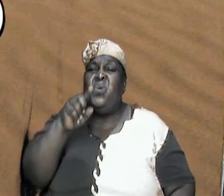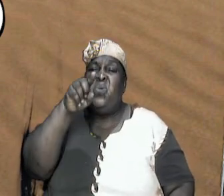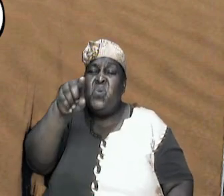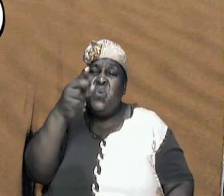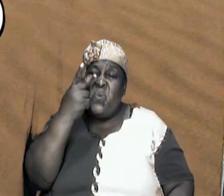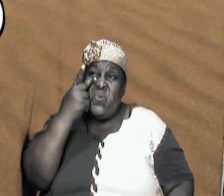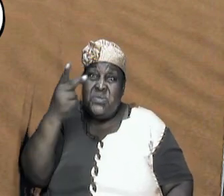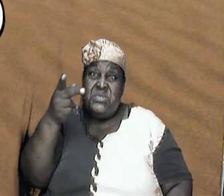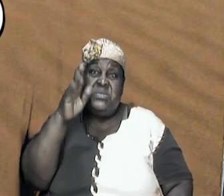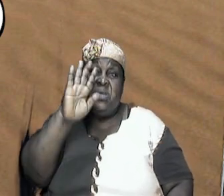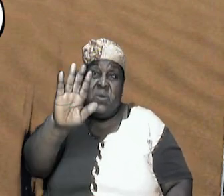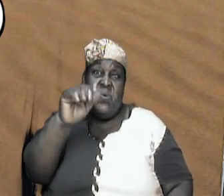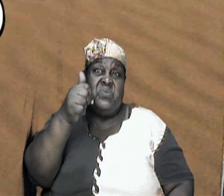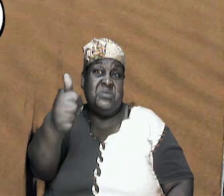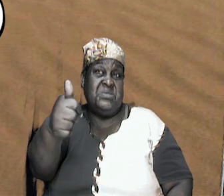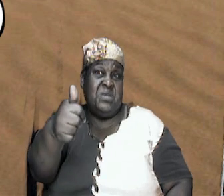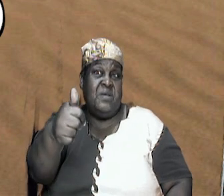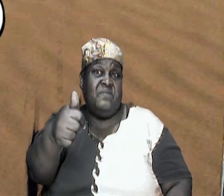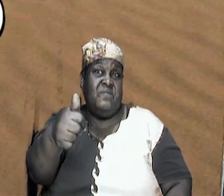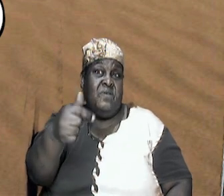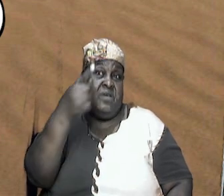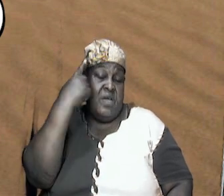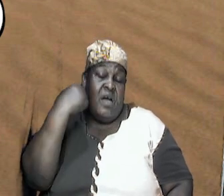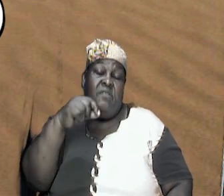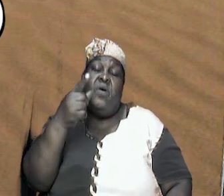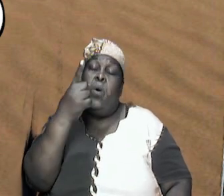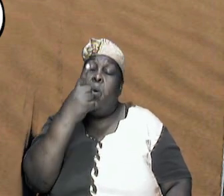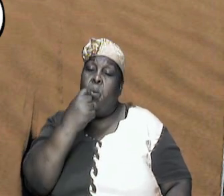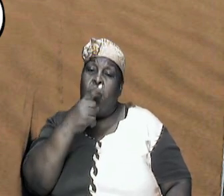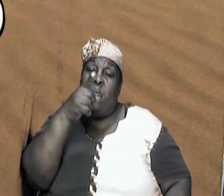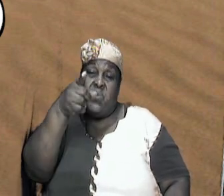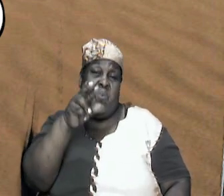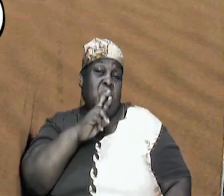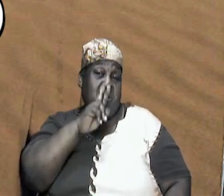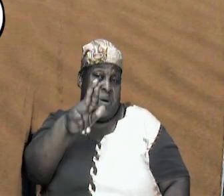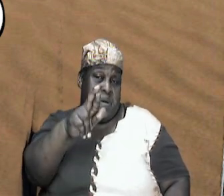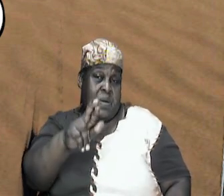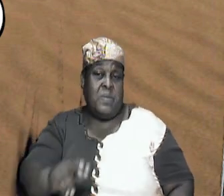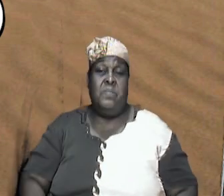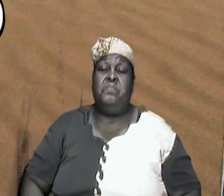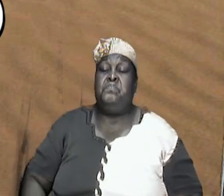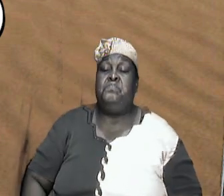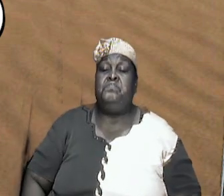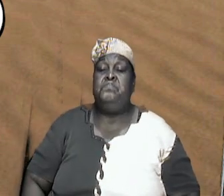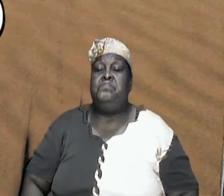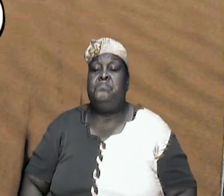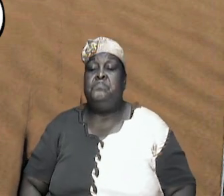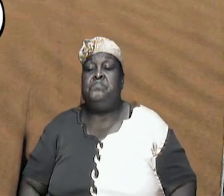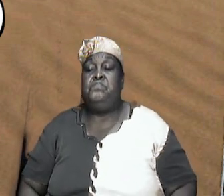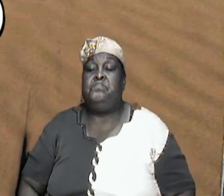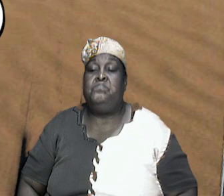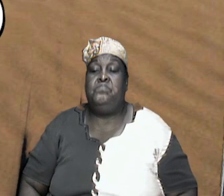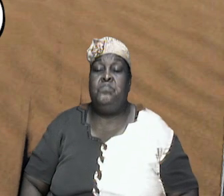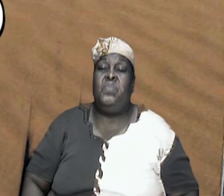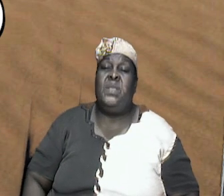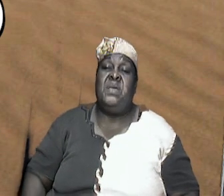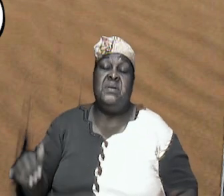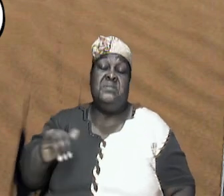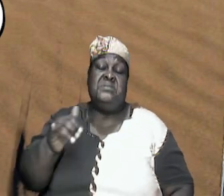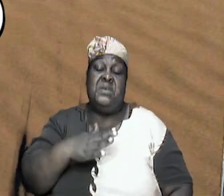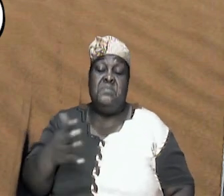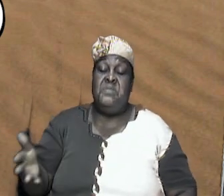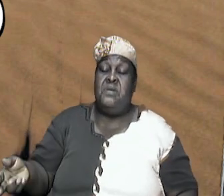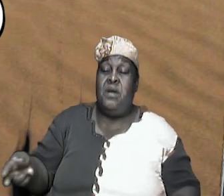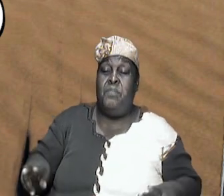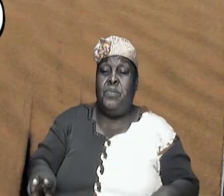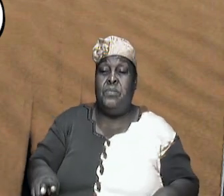see yourself for who you are. Right? It's the same thing that happens. Now let us look